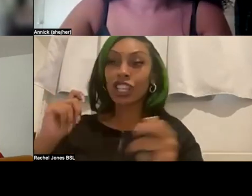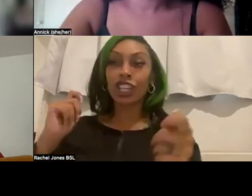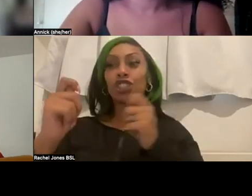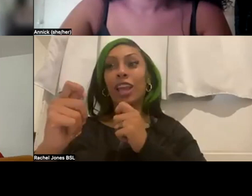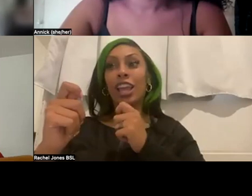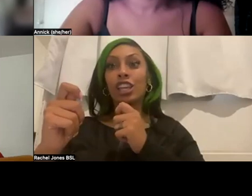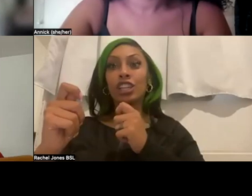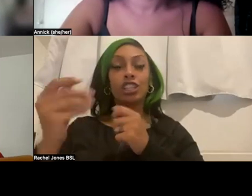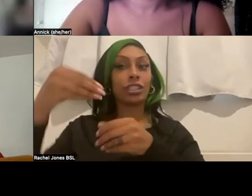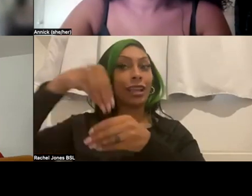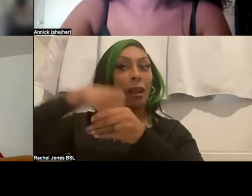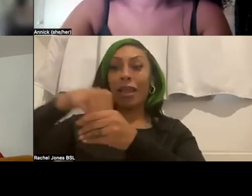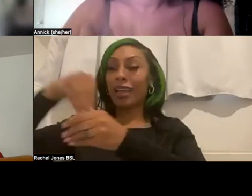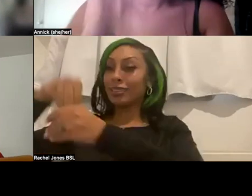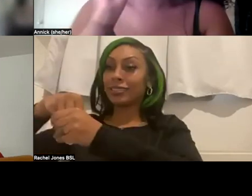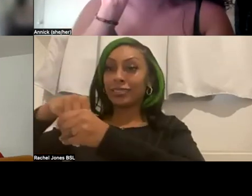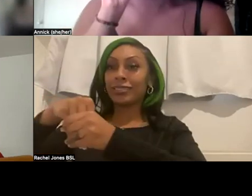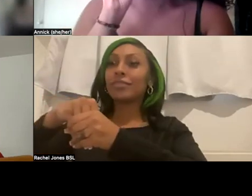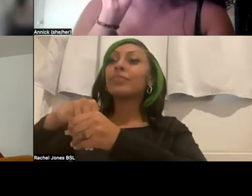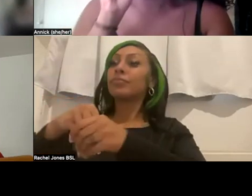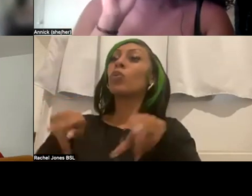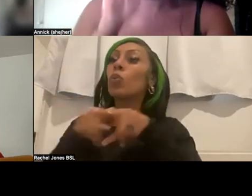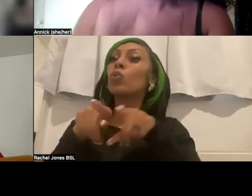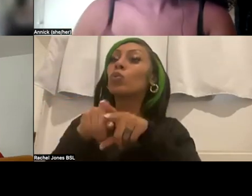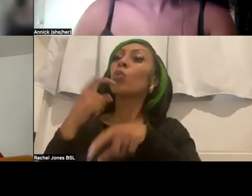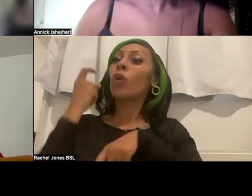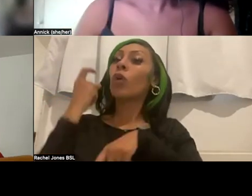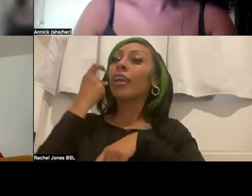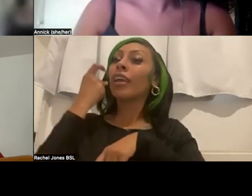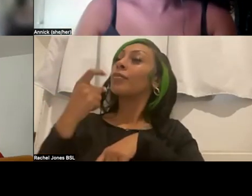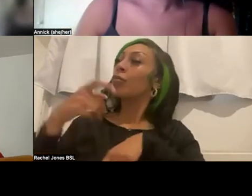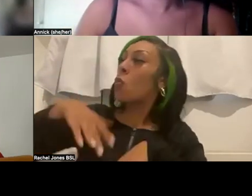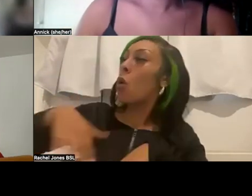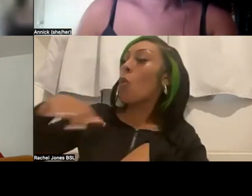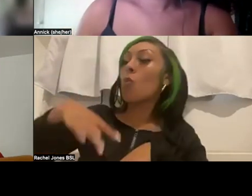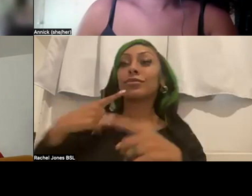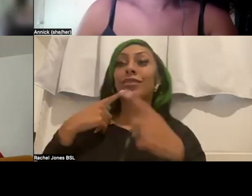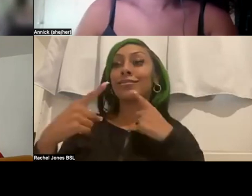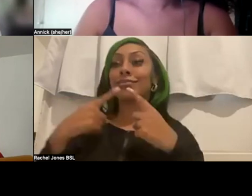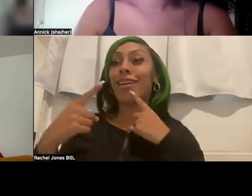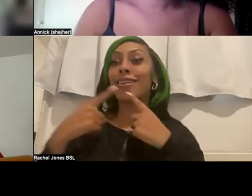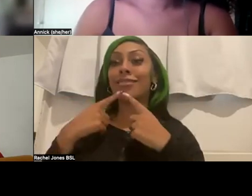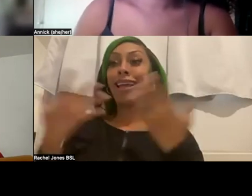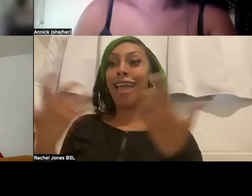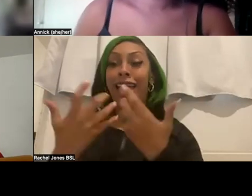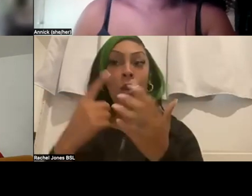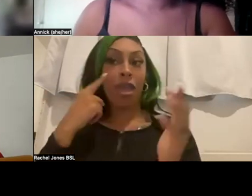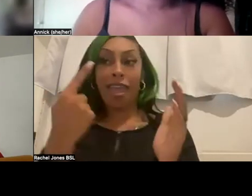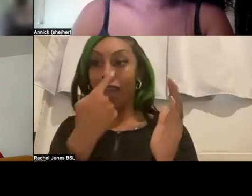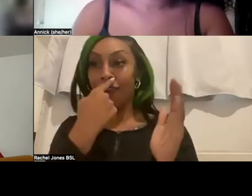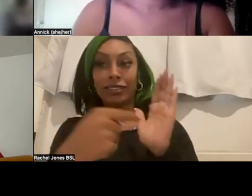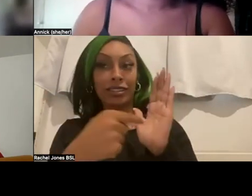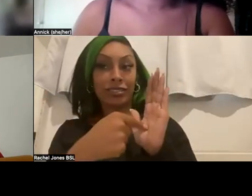in. And we're also here to think carefully about the desire for data as a mode of evidencing structural oppression